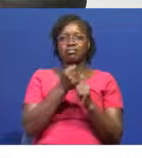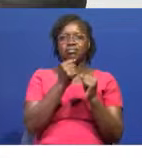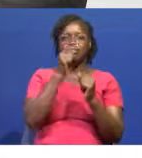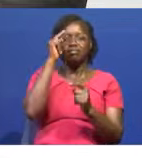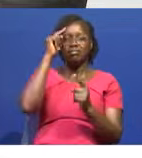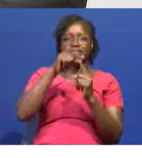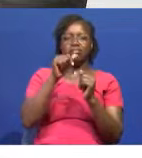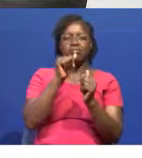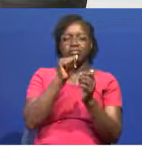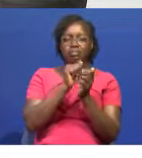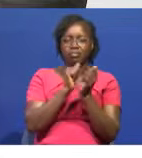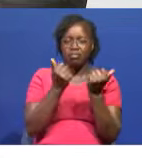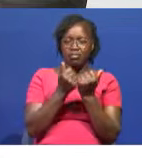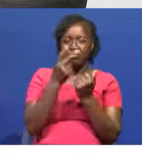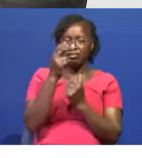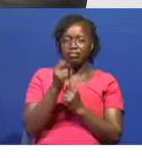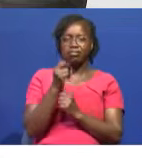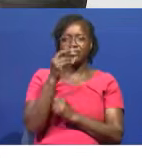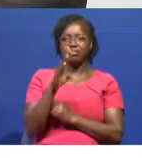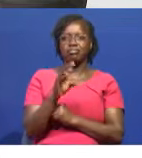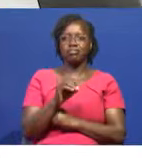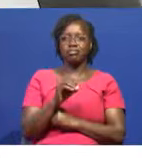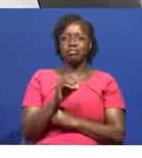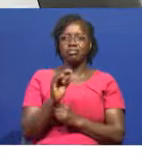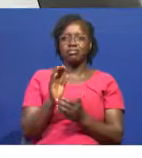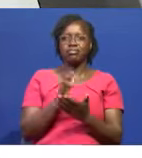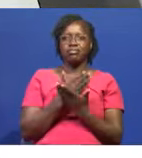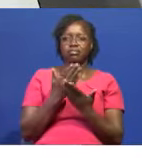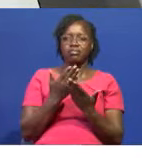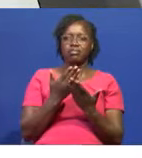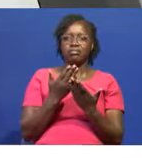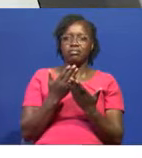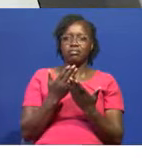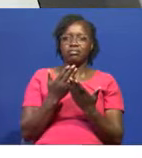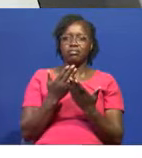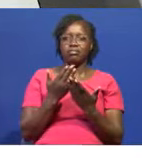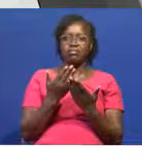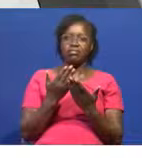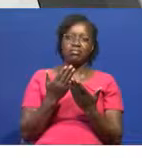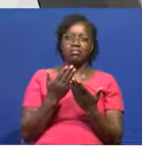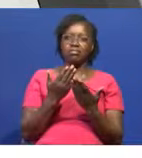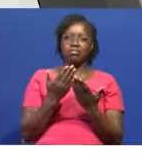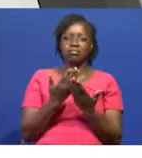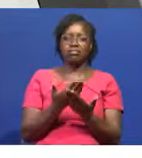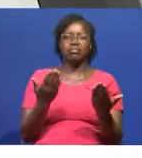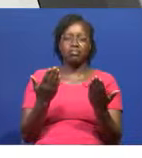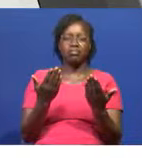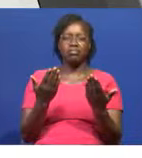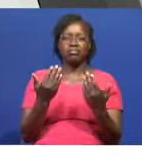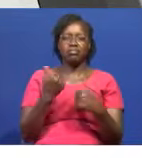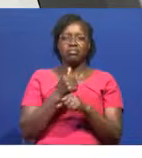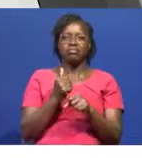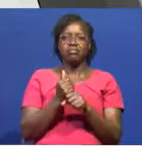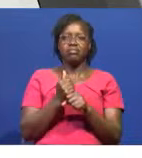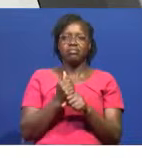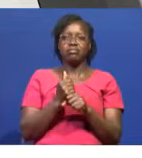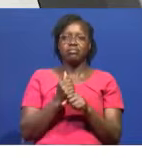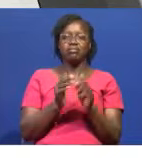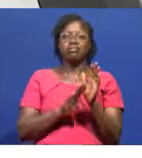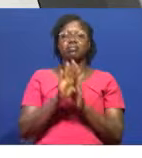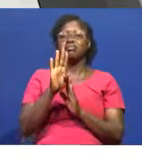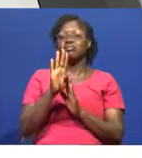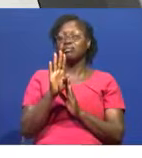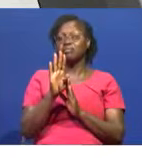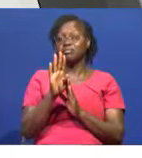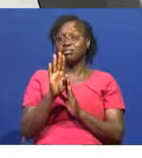that Agenda 2040. So what are some of the, measures that have been put, or can I say some of the